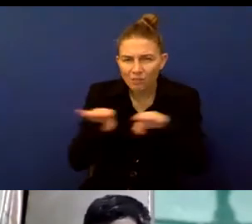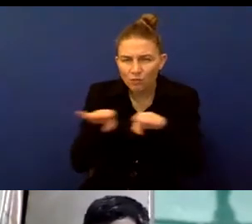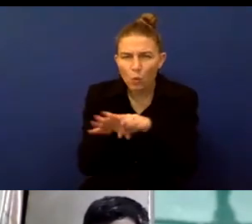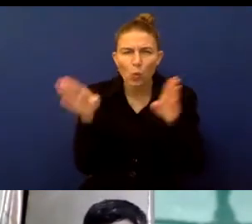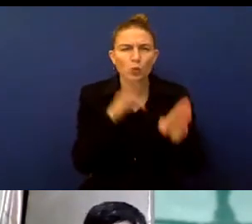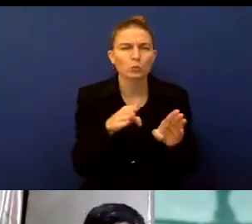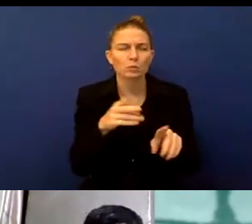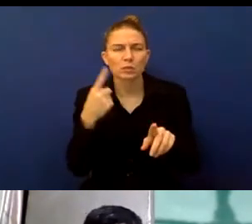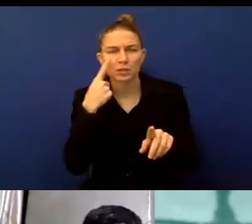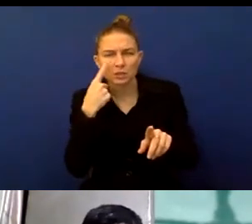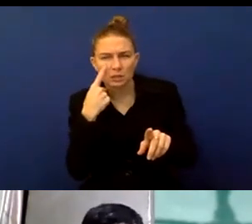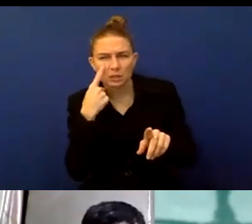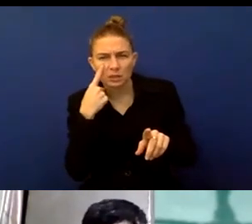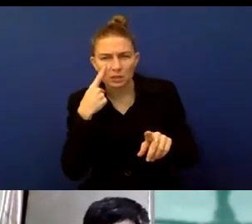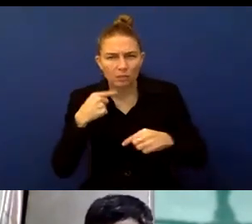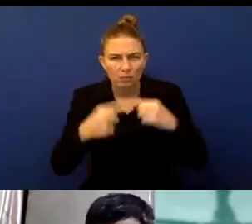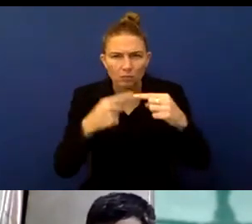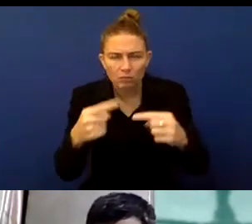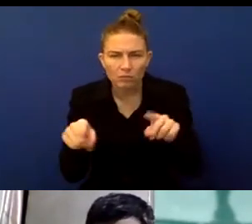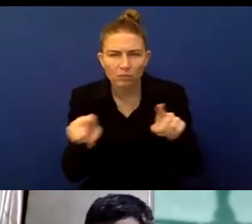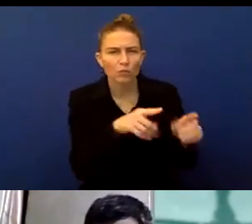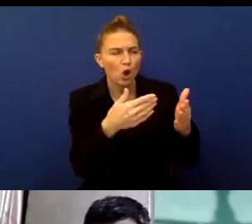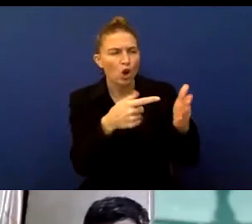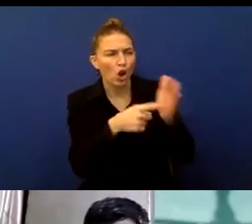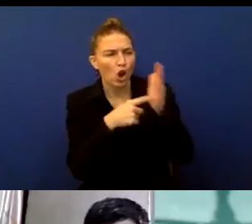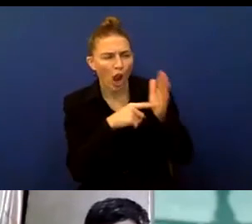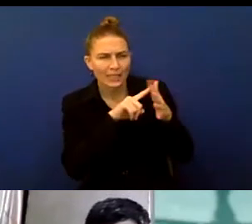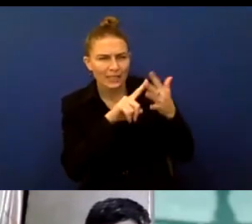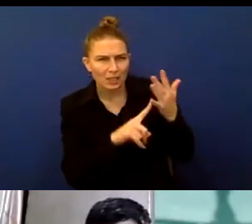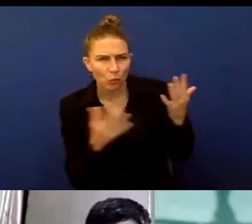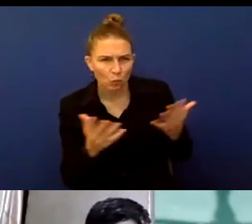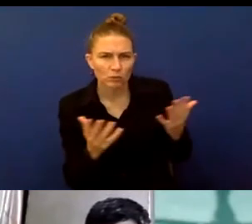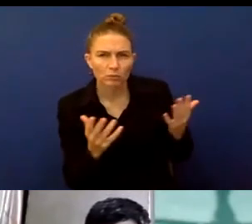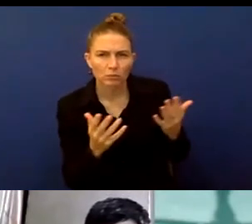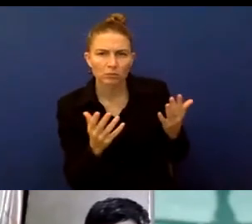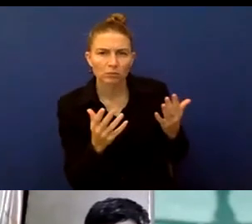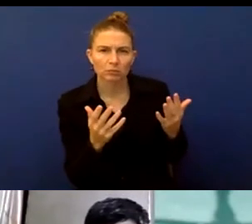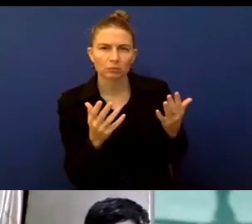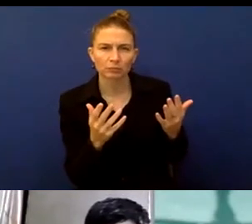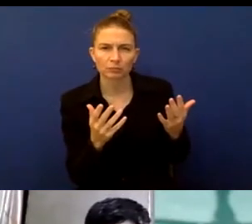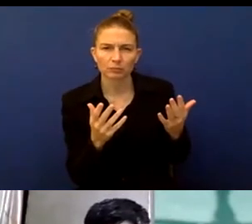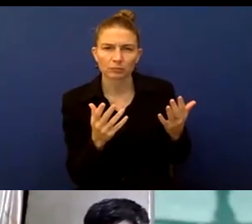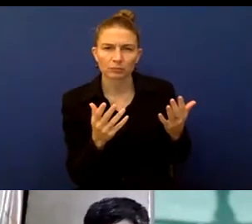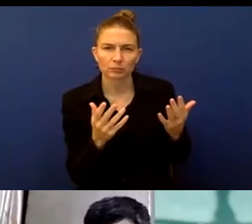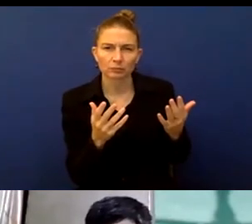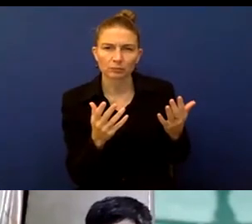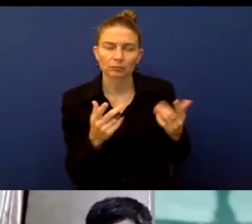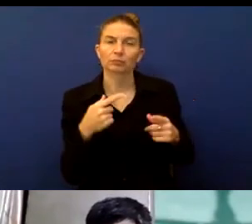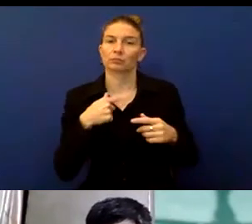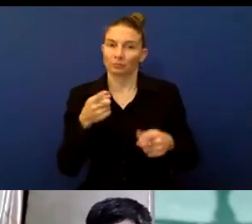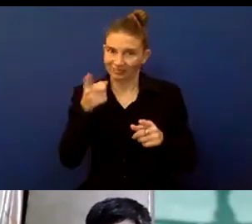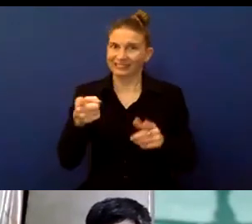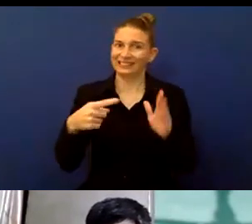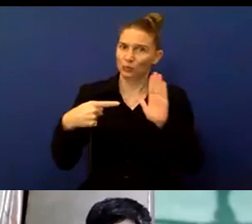them, both from perspectives as learners as well as facilitators, because that's the roles that we all want to play. But